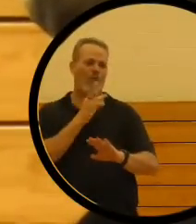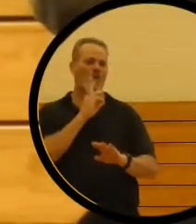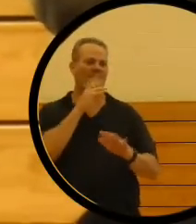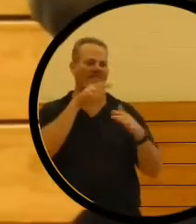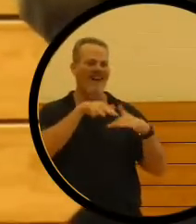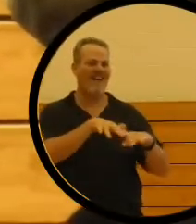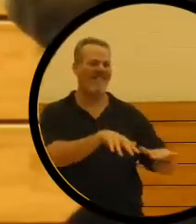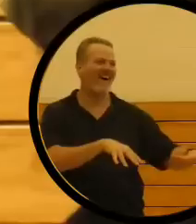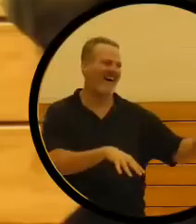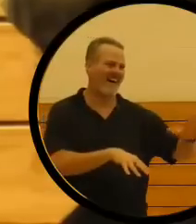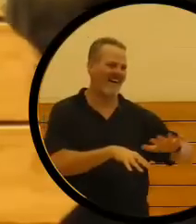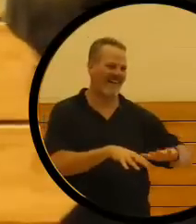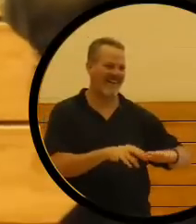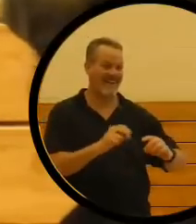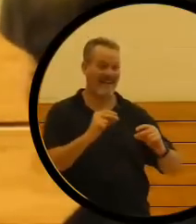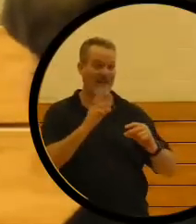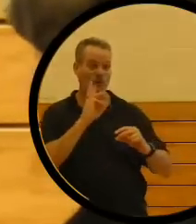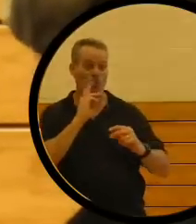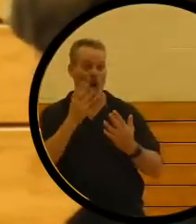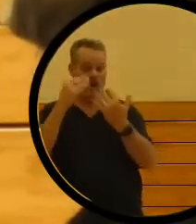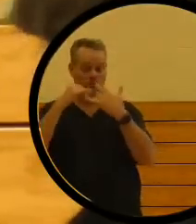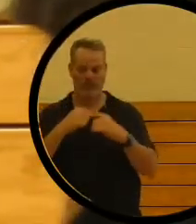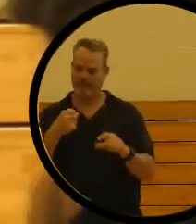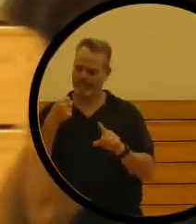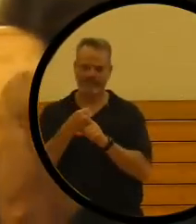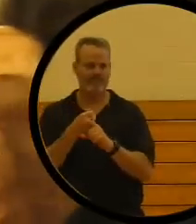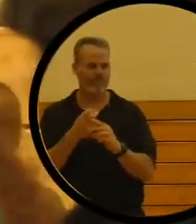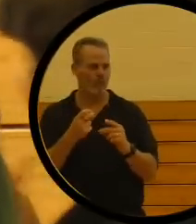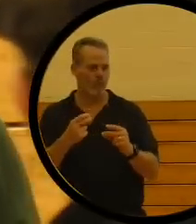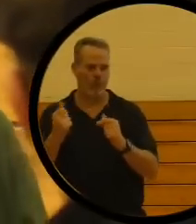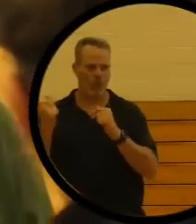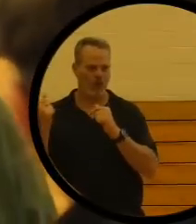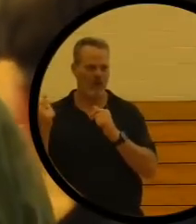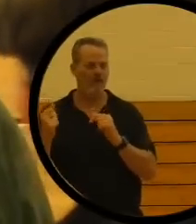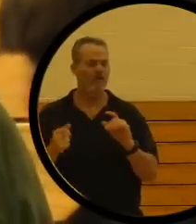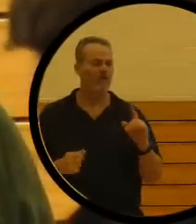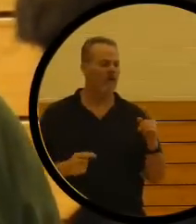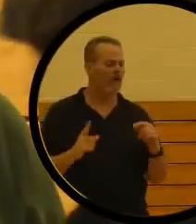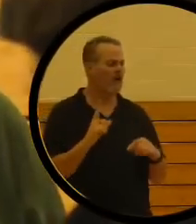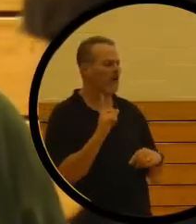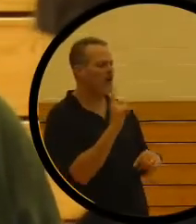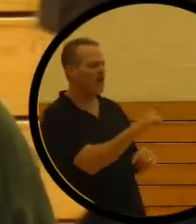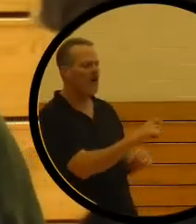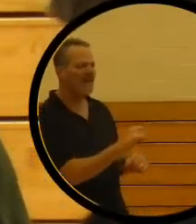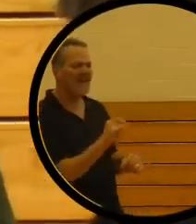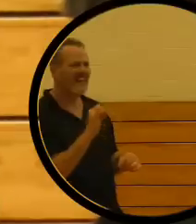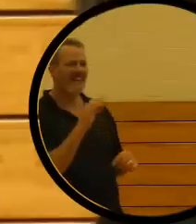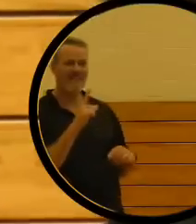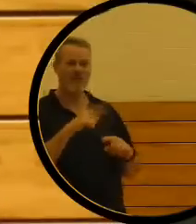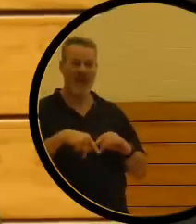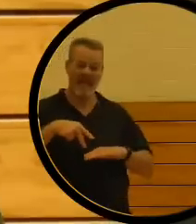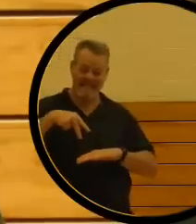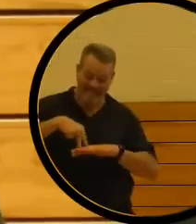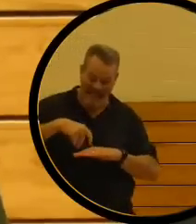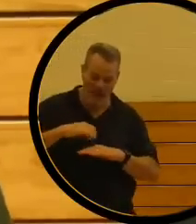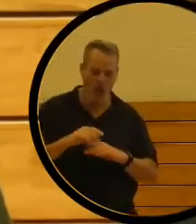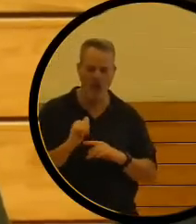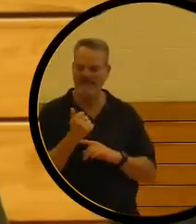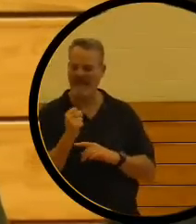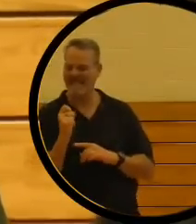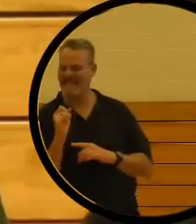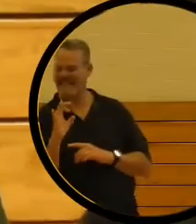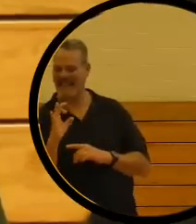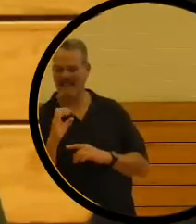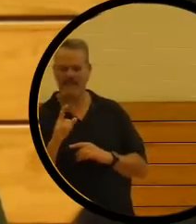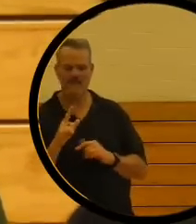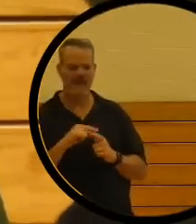Yeah. The tsunami will be there. Really quick. If it's real like you cannot stand, or if like 10 seconds or longer,